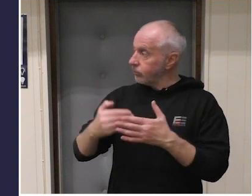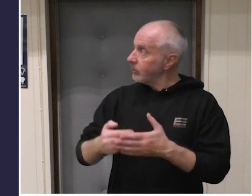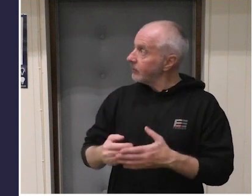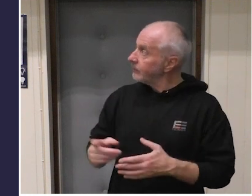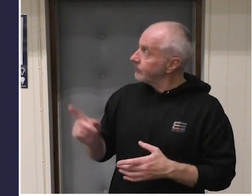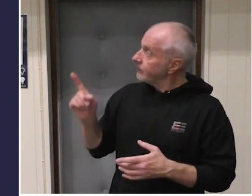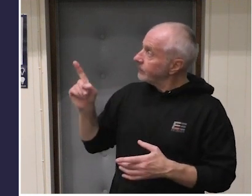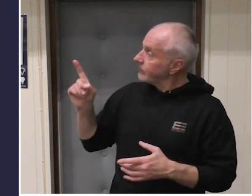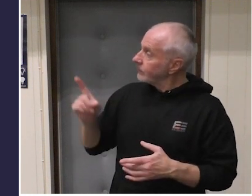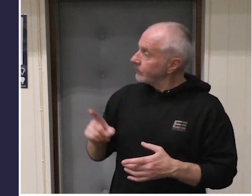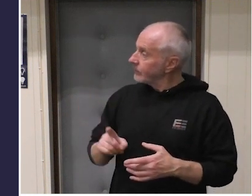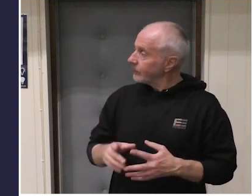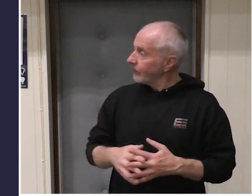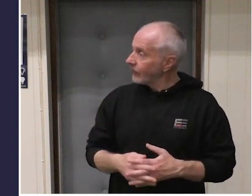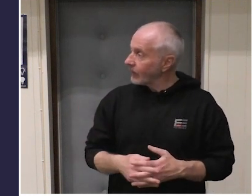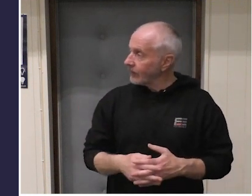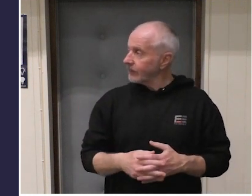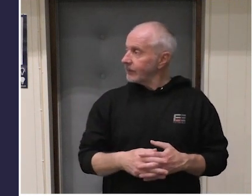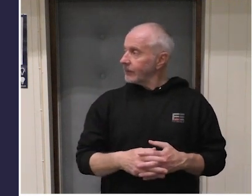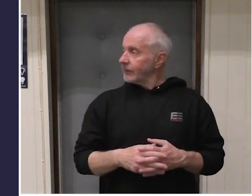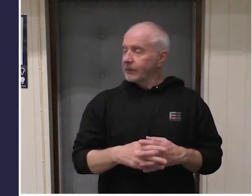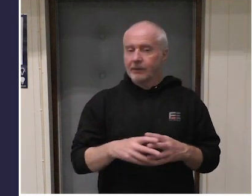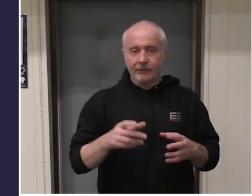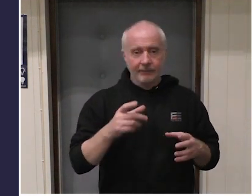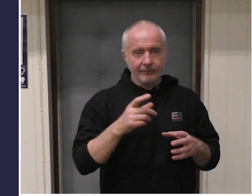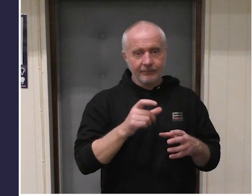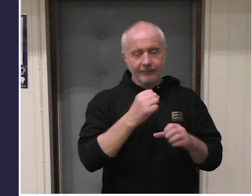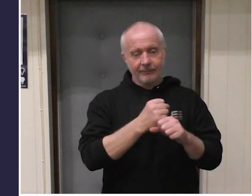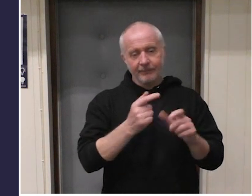by, I keep saying Garth Crooks, but it's not Garth Crooks, it's Gavin Crooks,